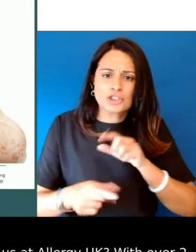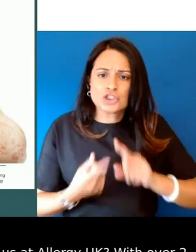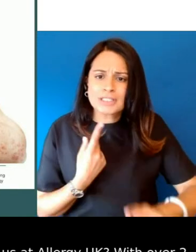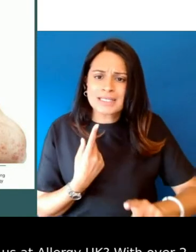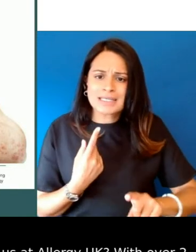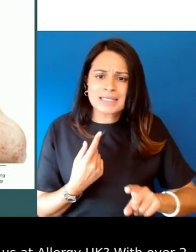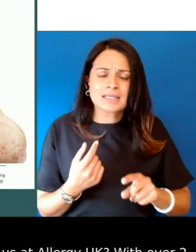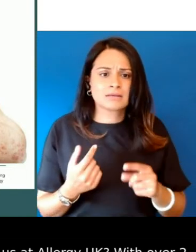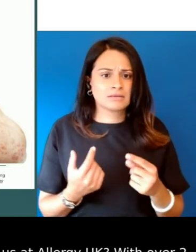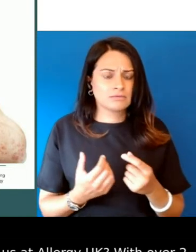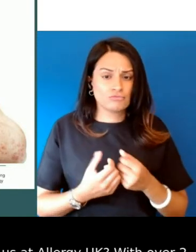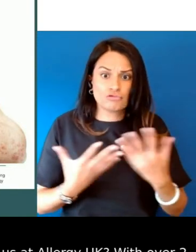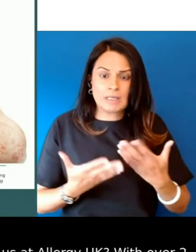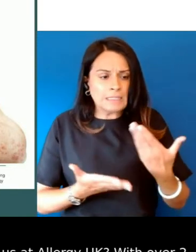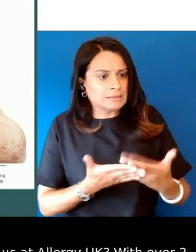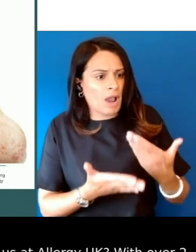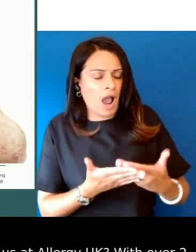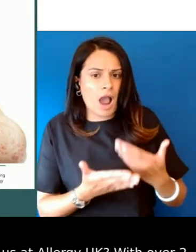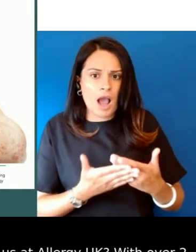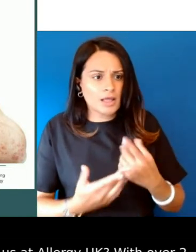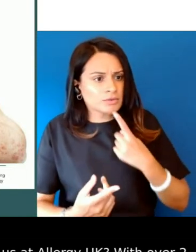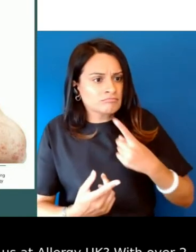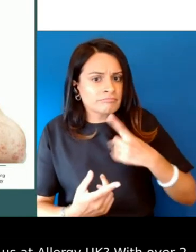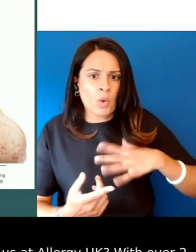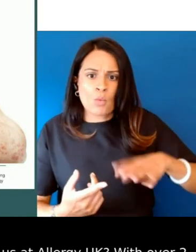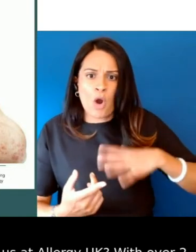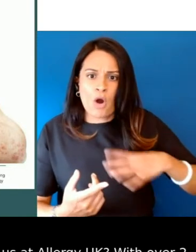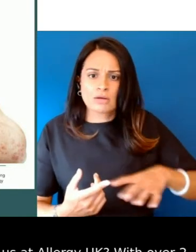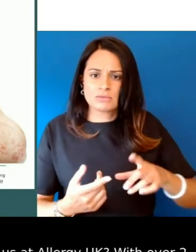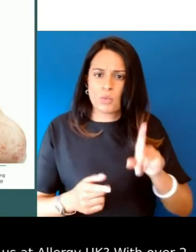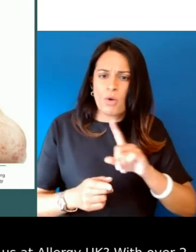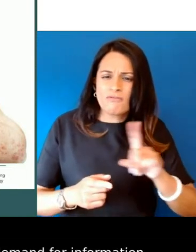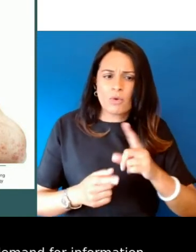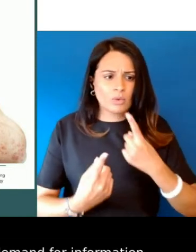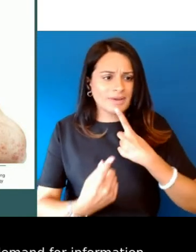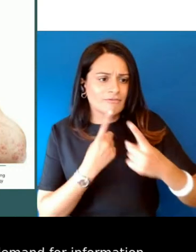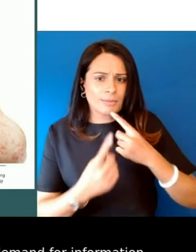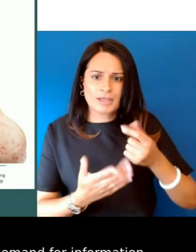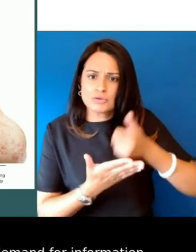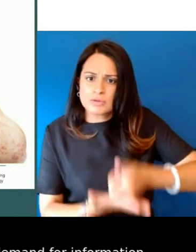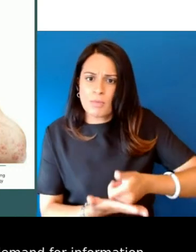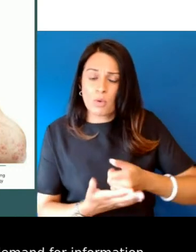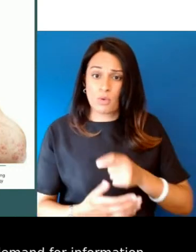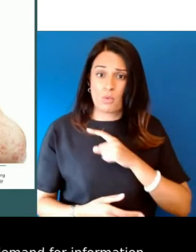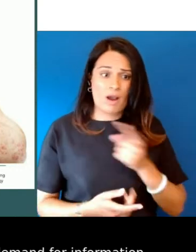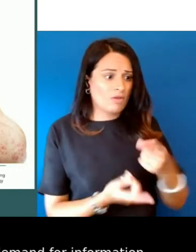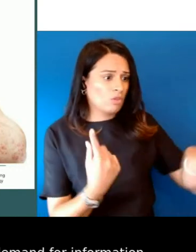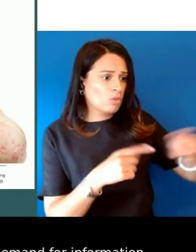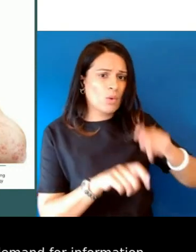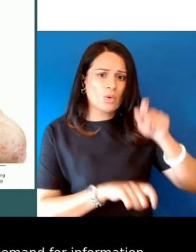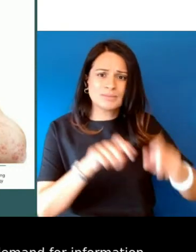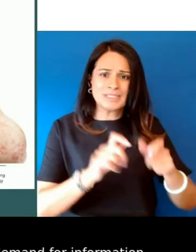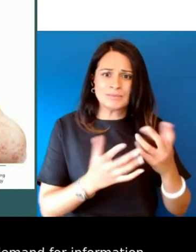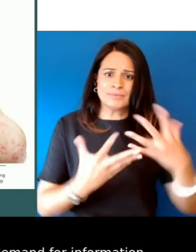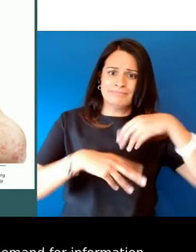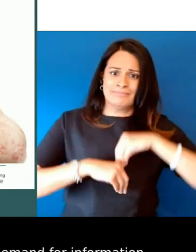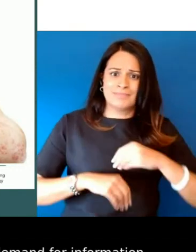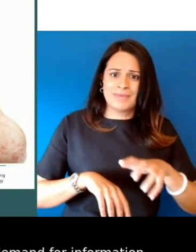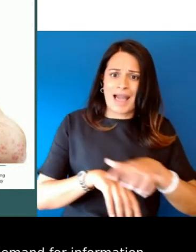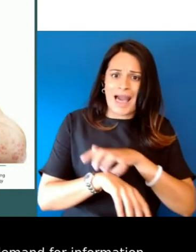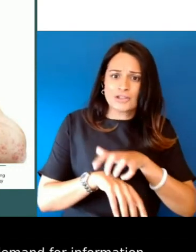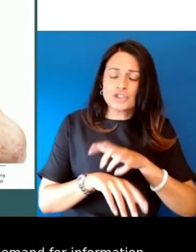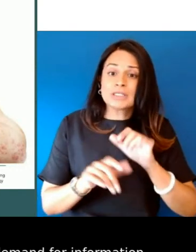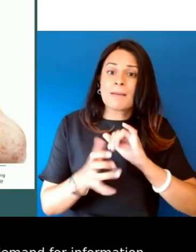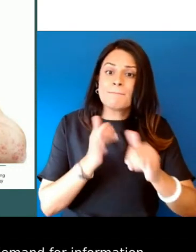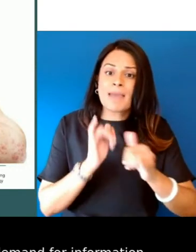for information advice and support for those people whose lives are touched by allergy this could be parents of